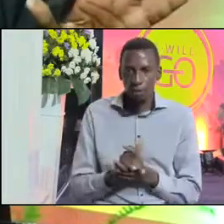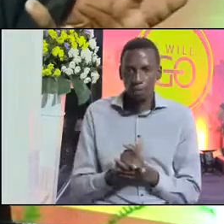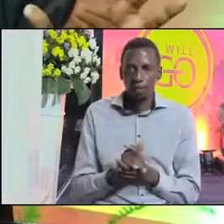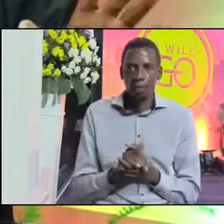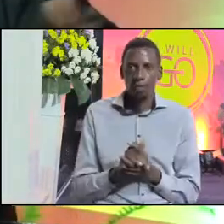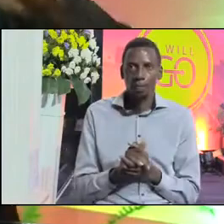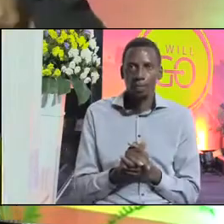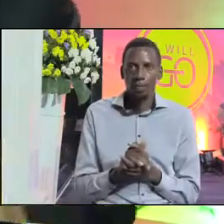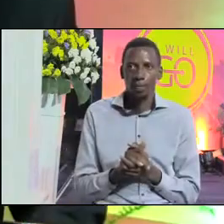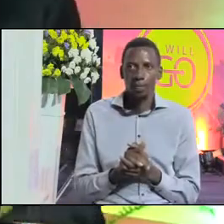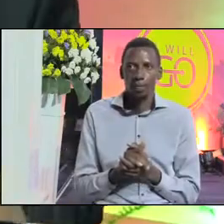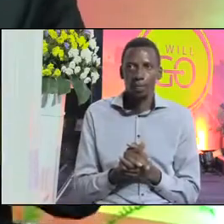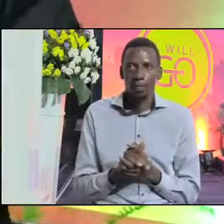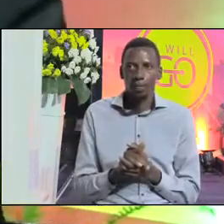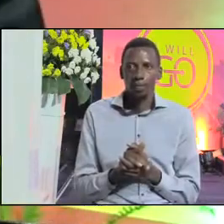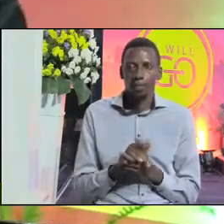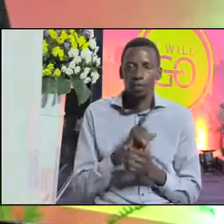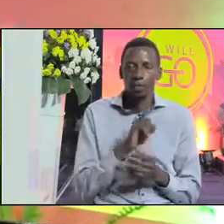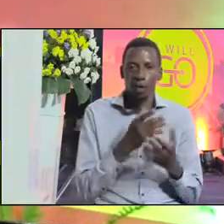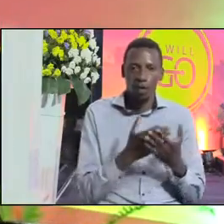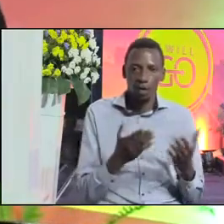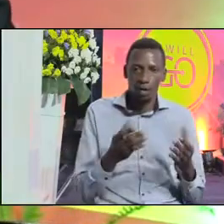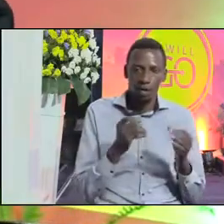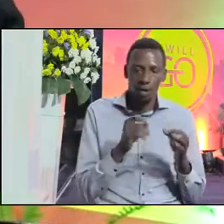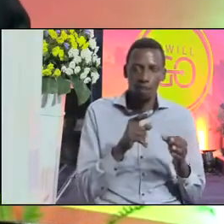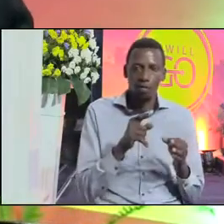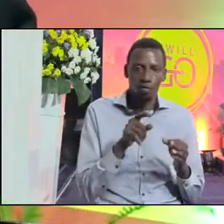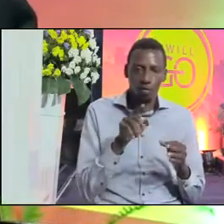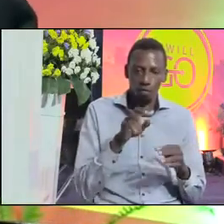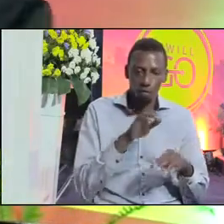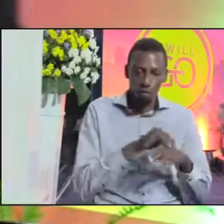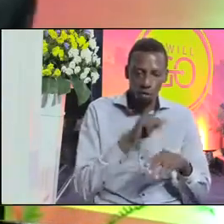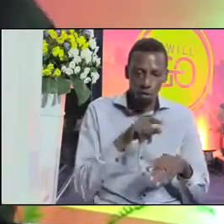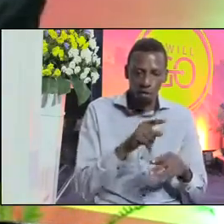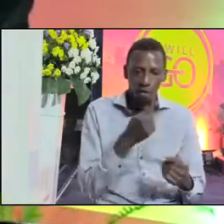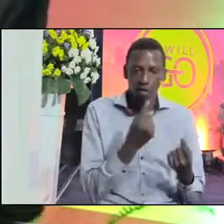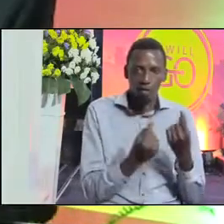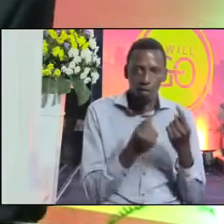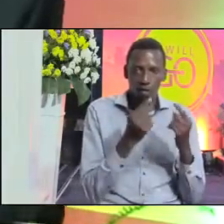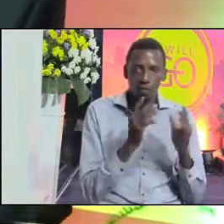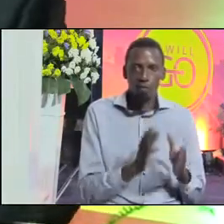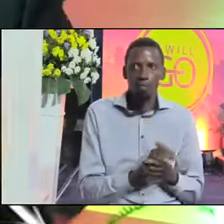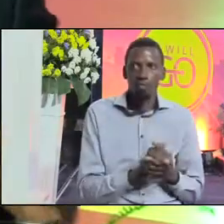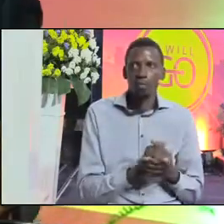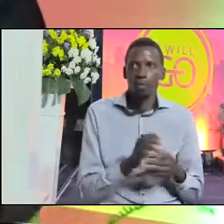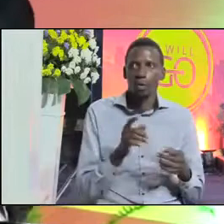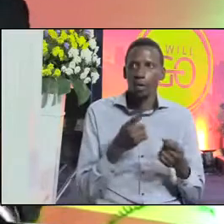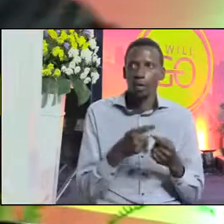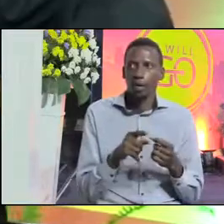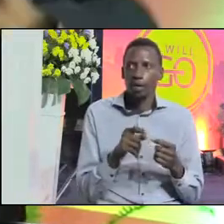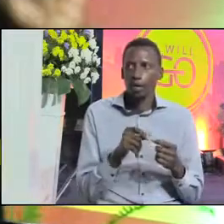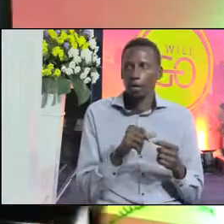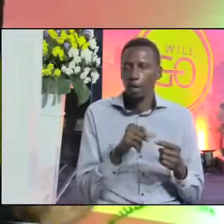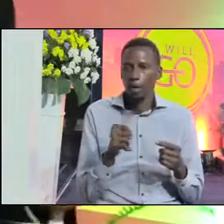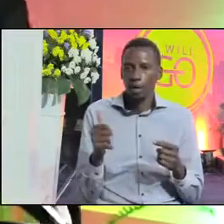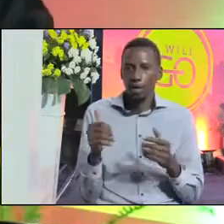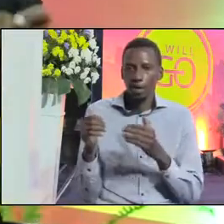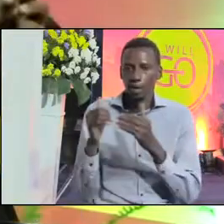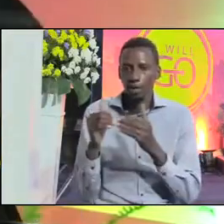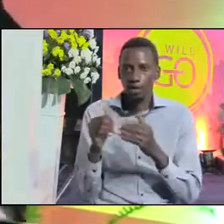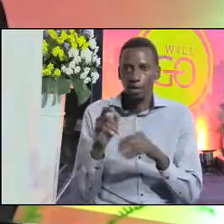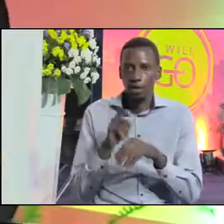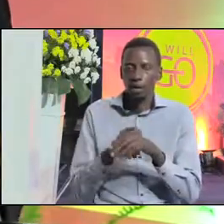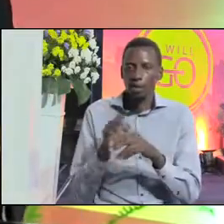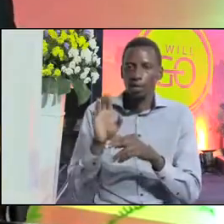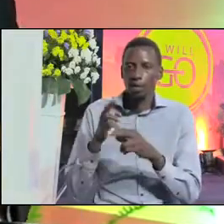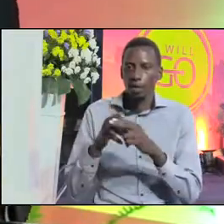clear? It's one thing if you call yourself a cook, but you go to another level when you call yourself a caterer or